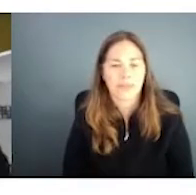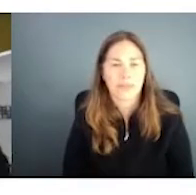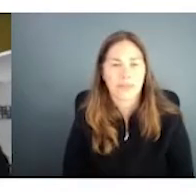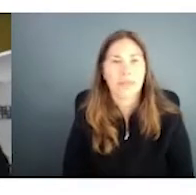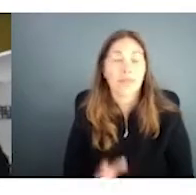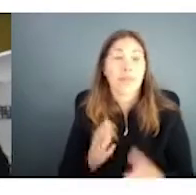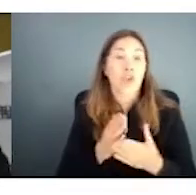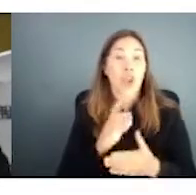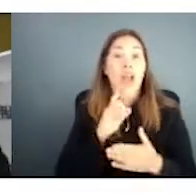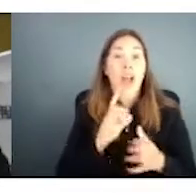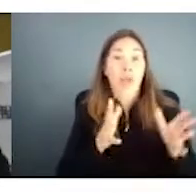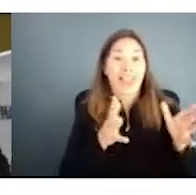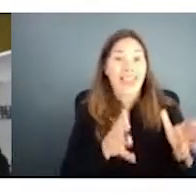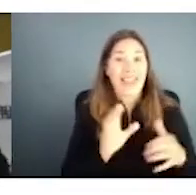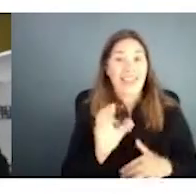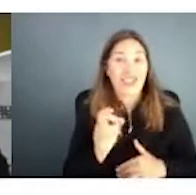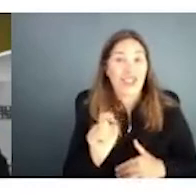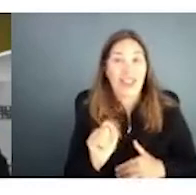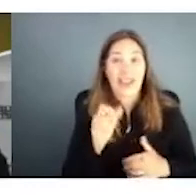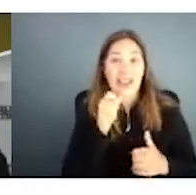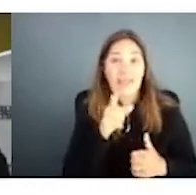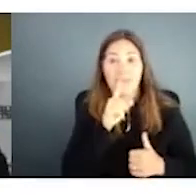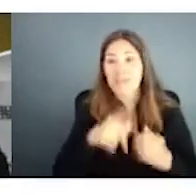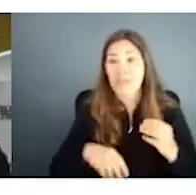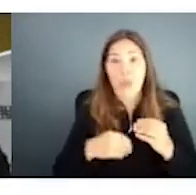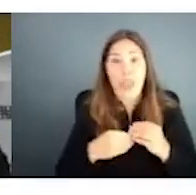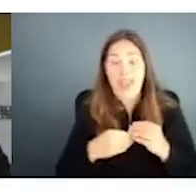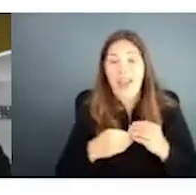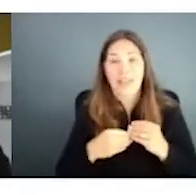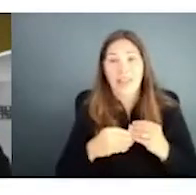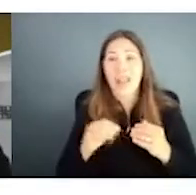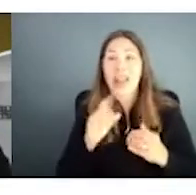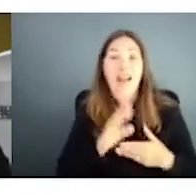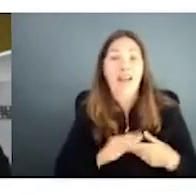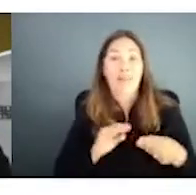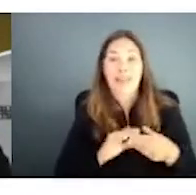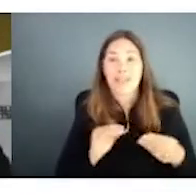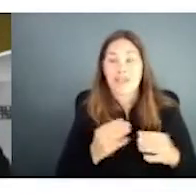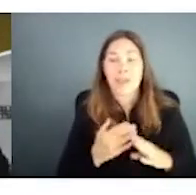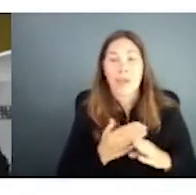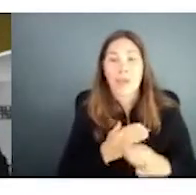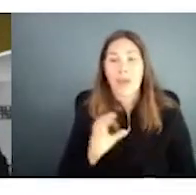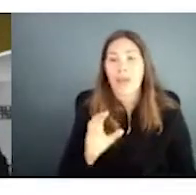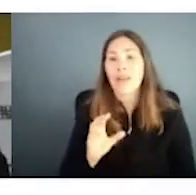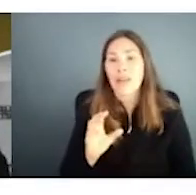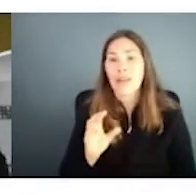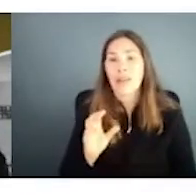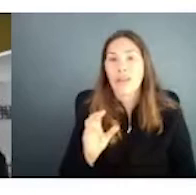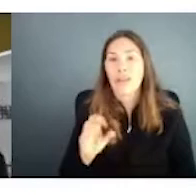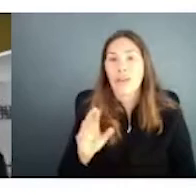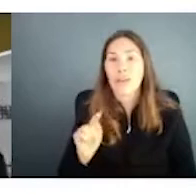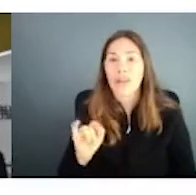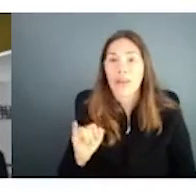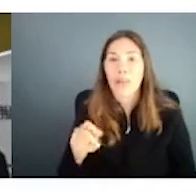All right, I'm going to leave the chat up. I don't have anything else. Like I said, without the Certiport people, we intentionally